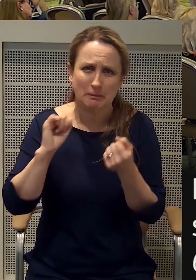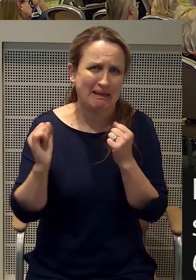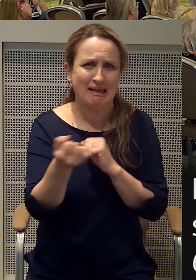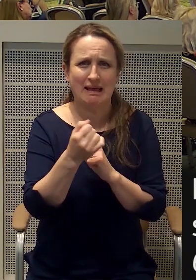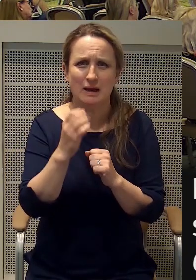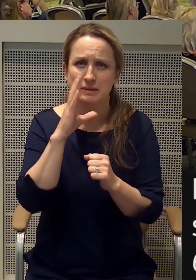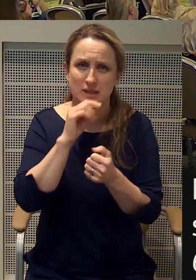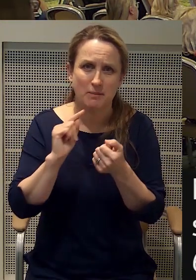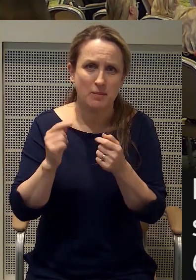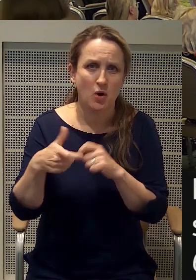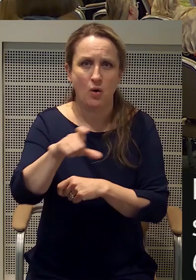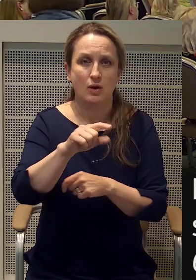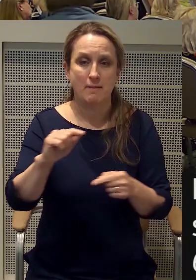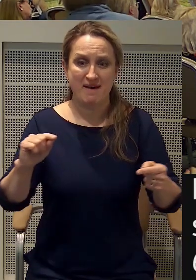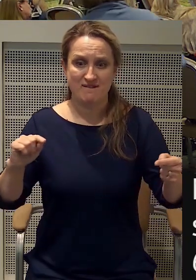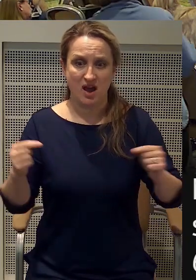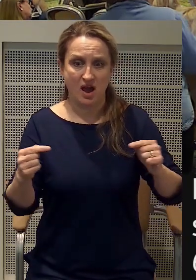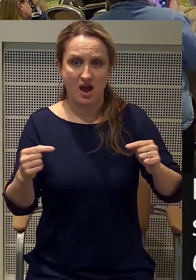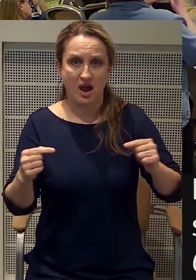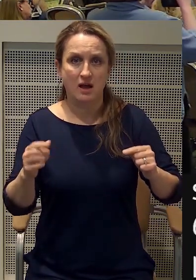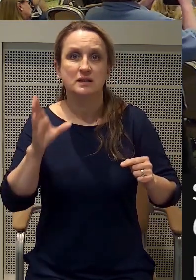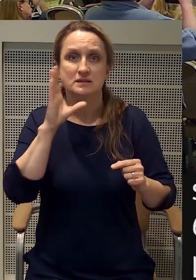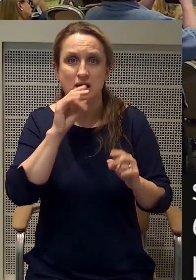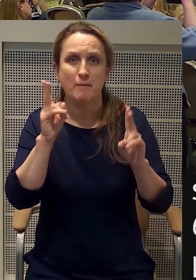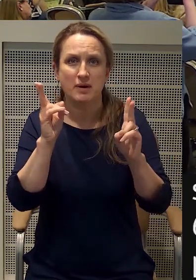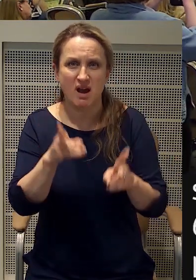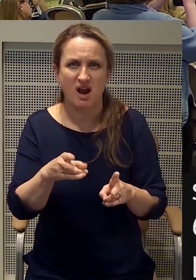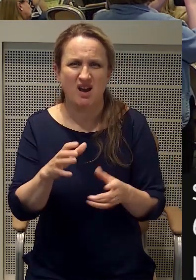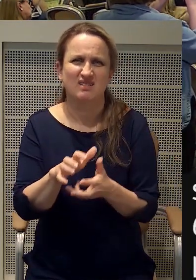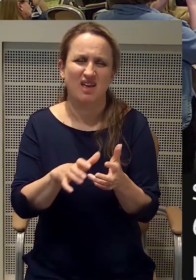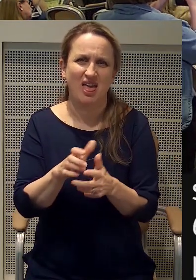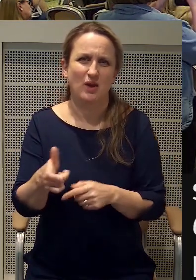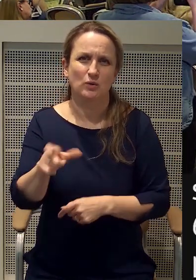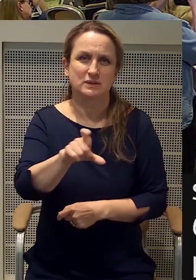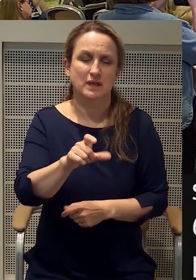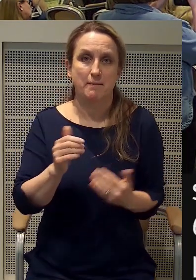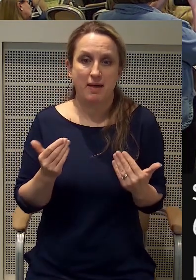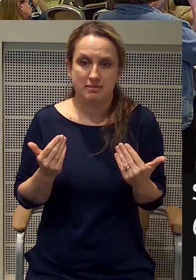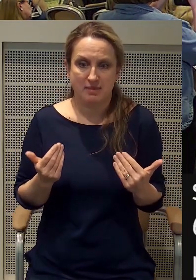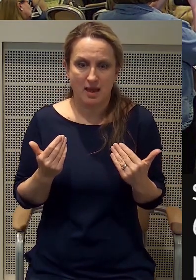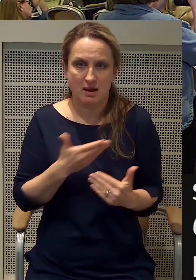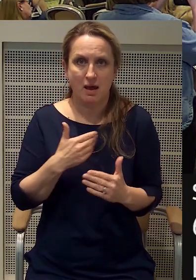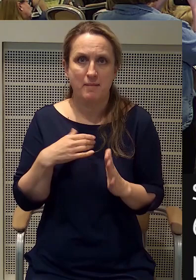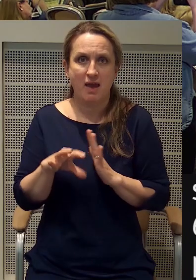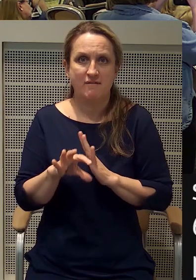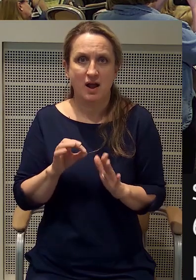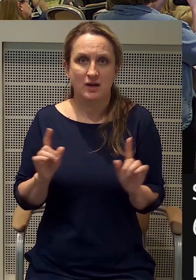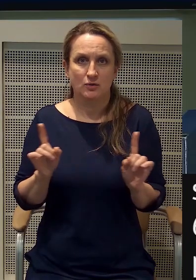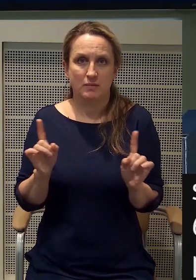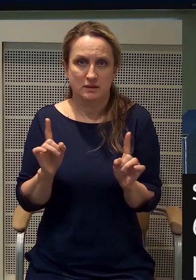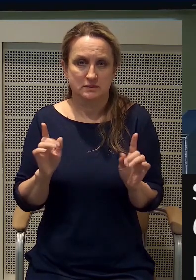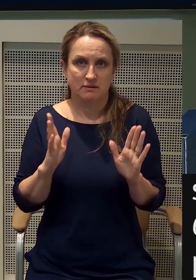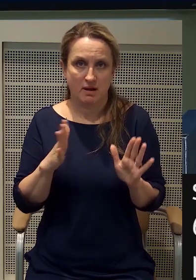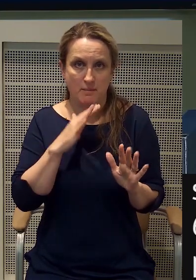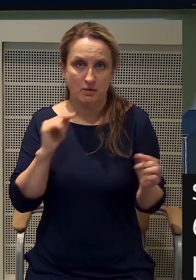to implement the positivity culture. We can get things done by opposing, but this is